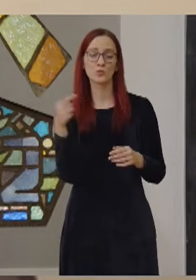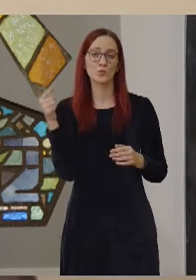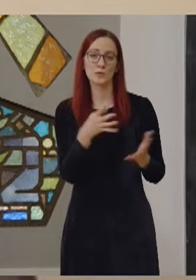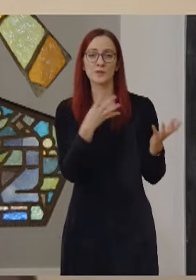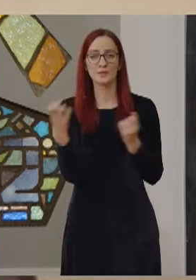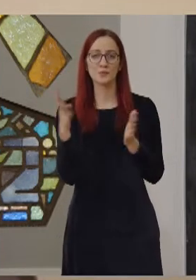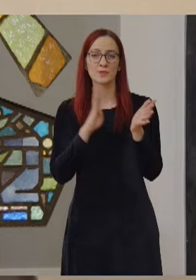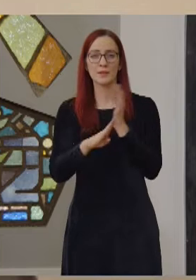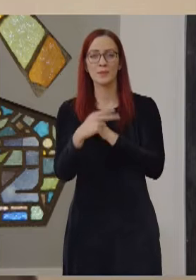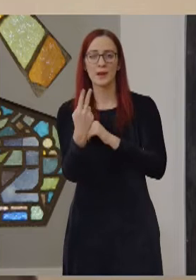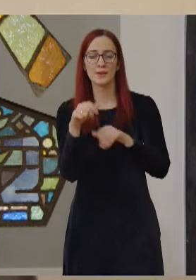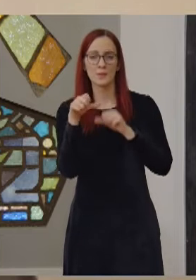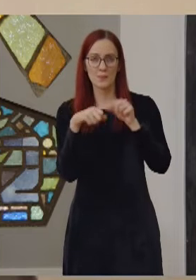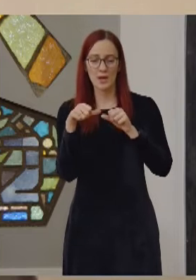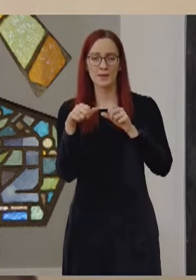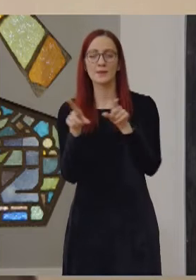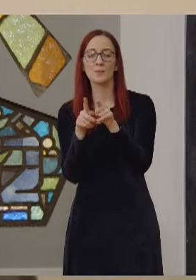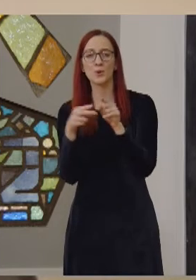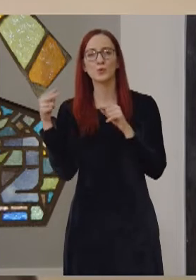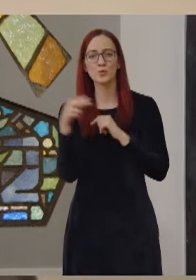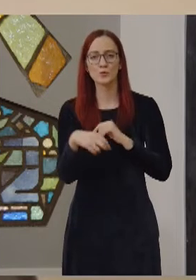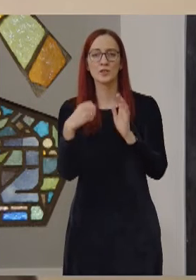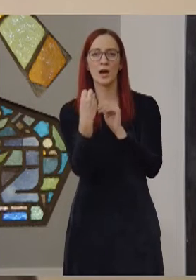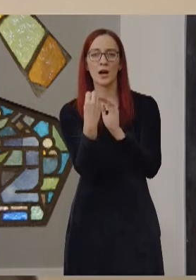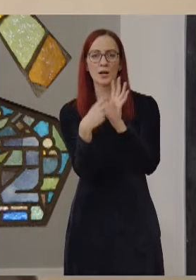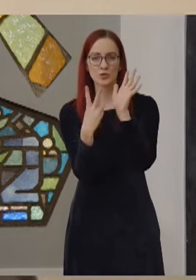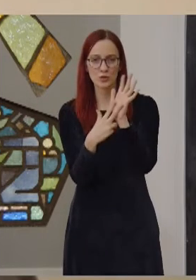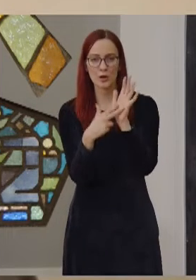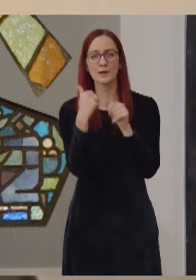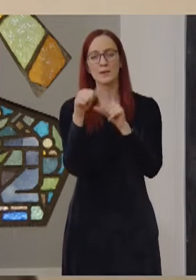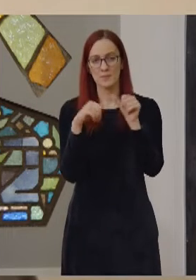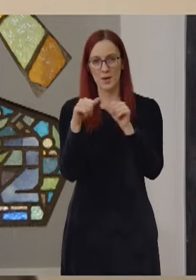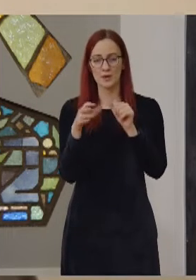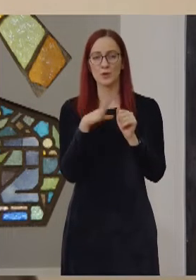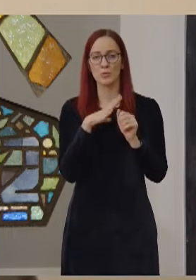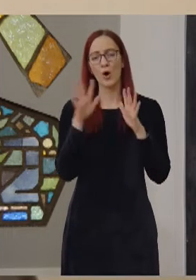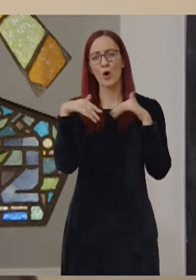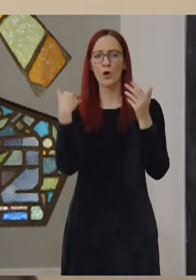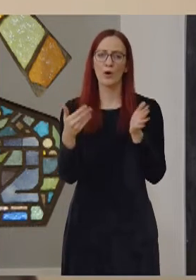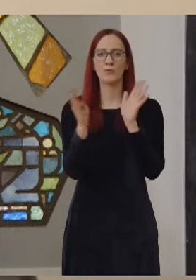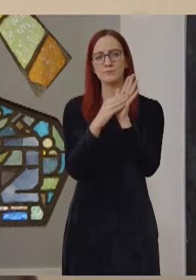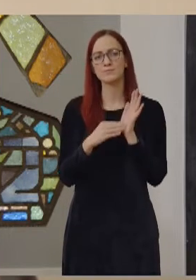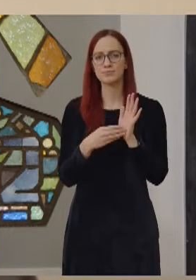in 1982 and in 2018,